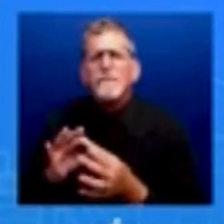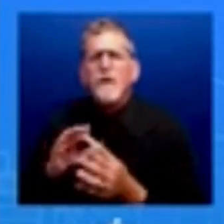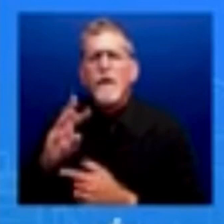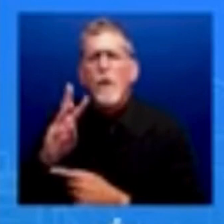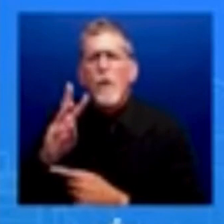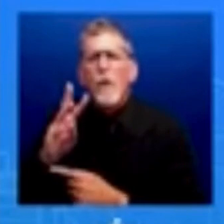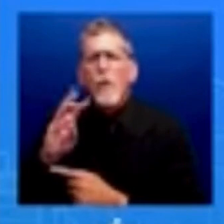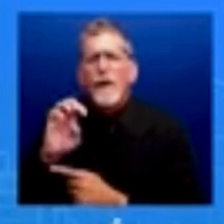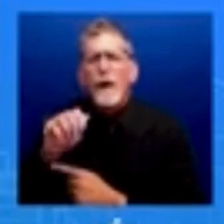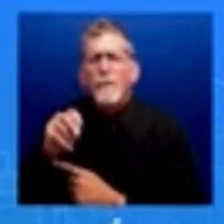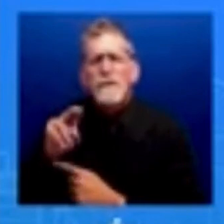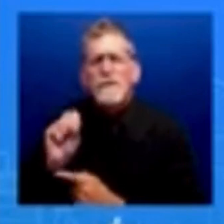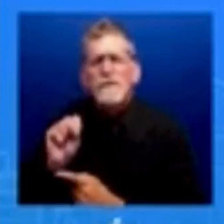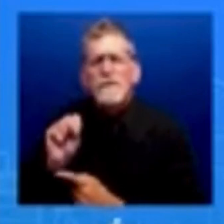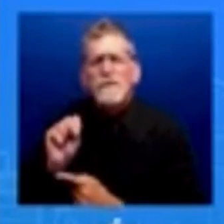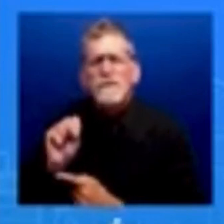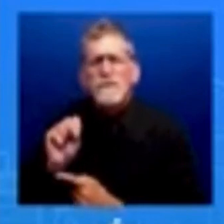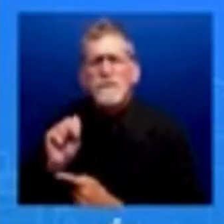has raised concerns